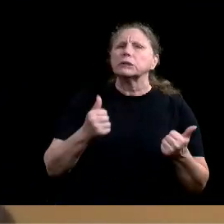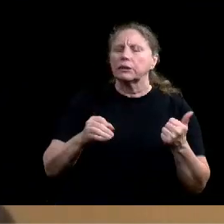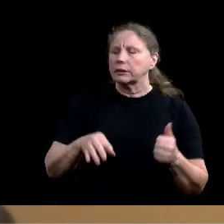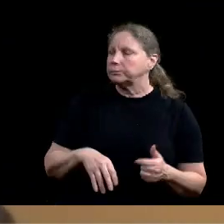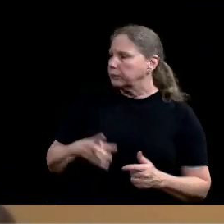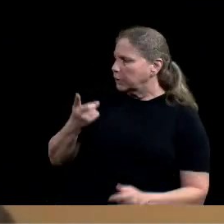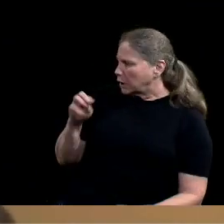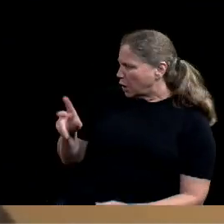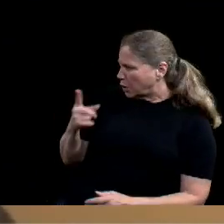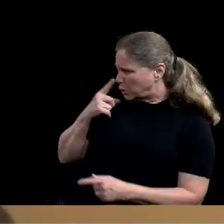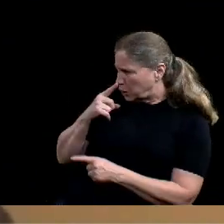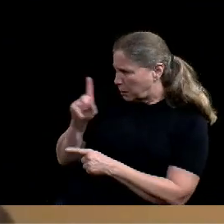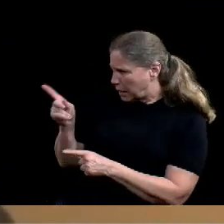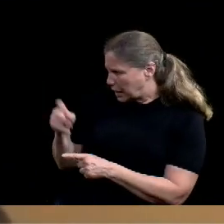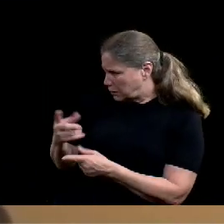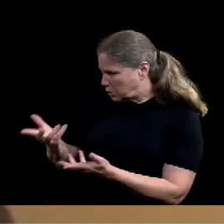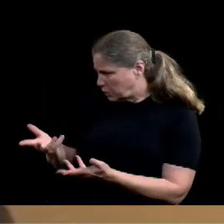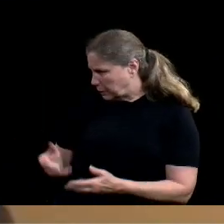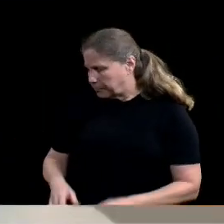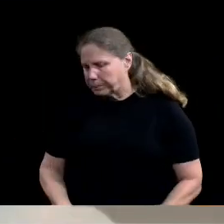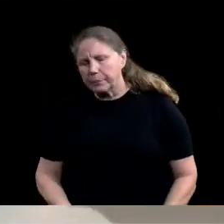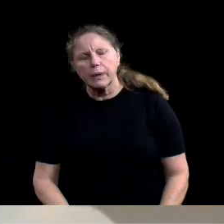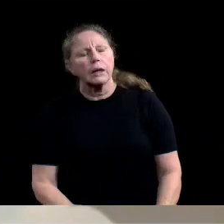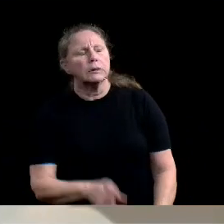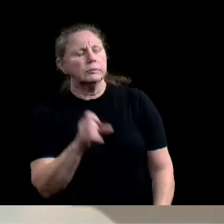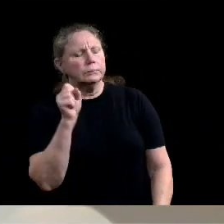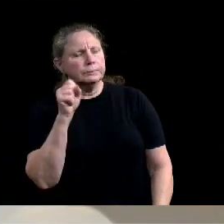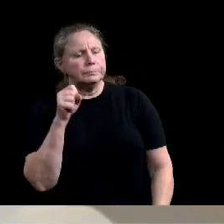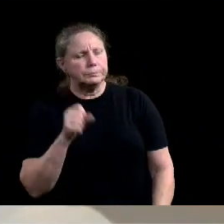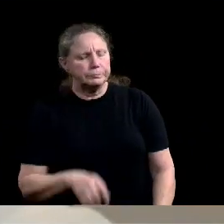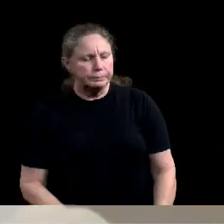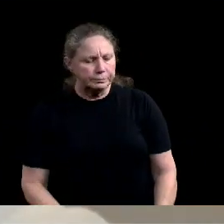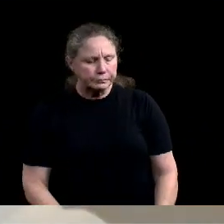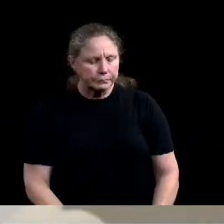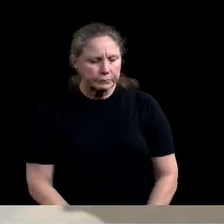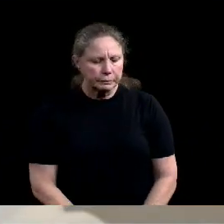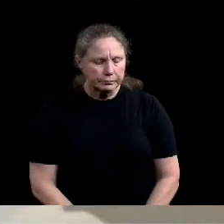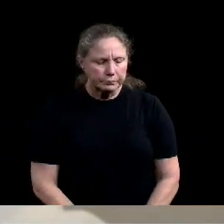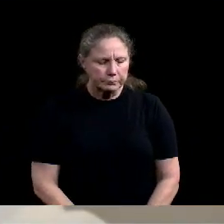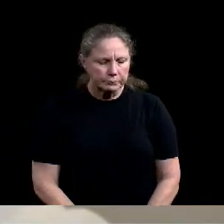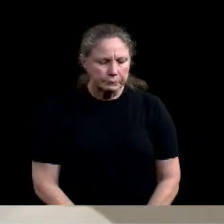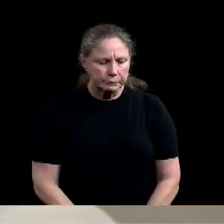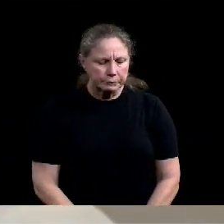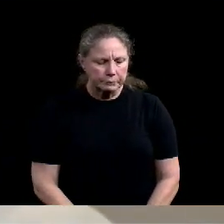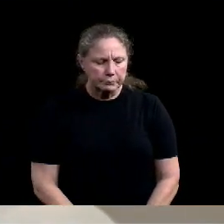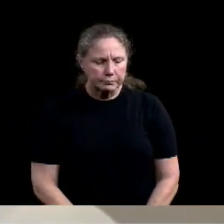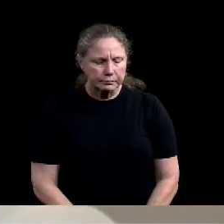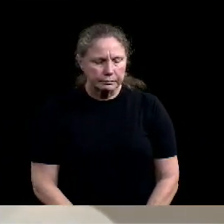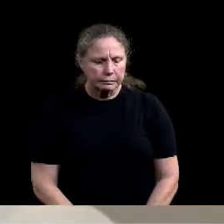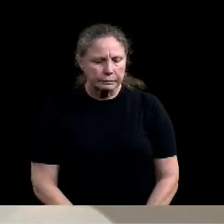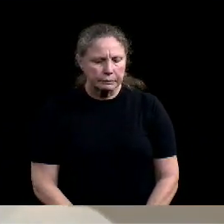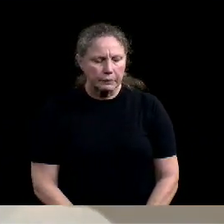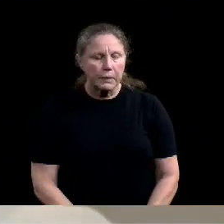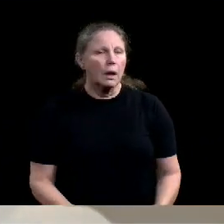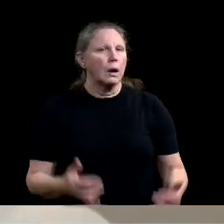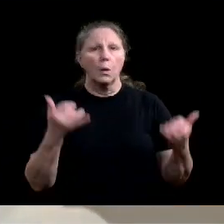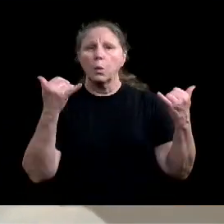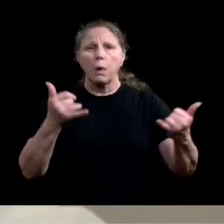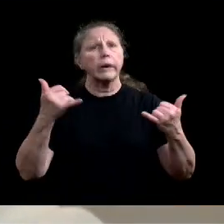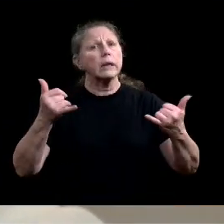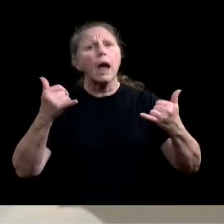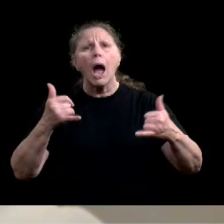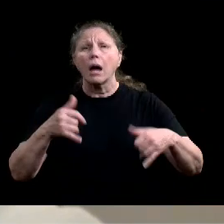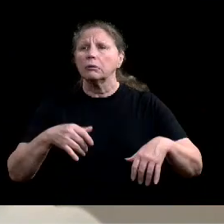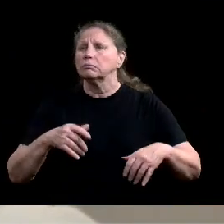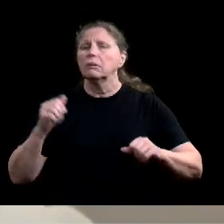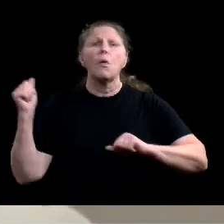and there's widespread experimentation going on right now because we don't know what the right answer is, and each